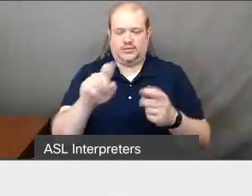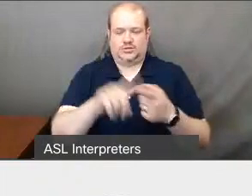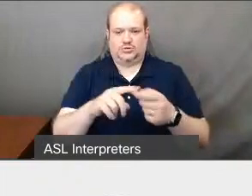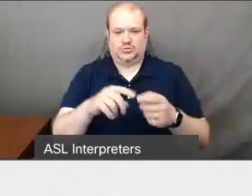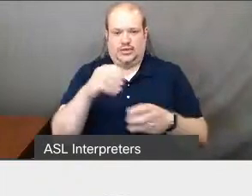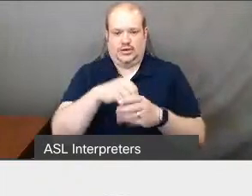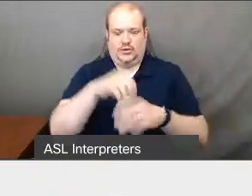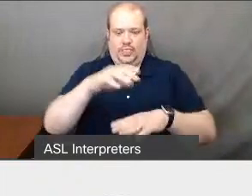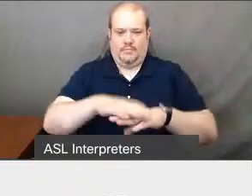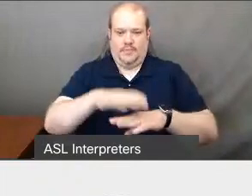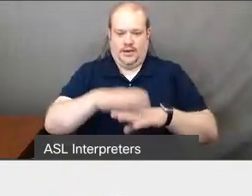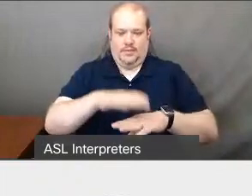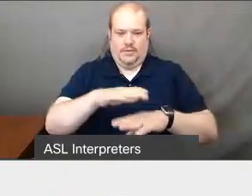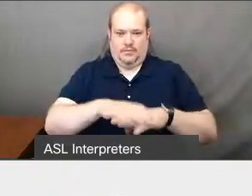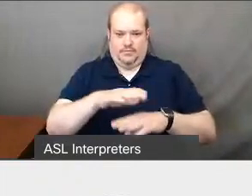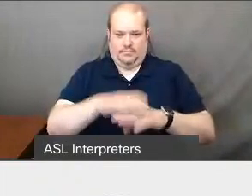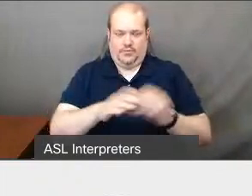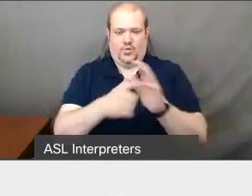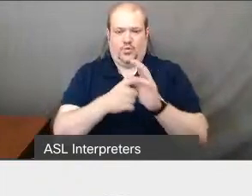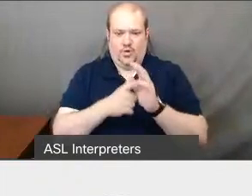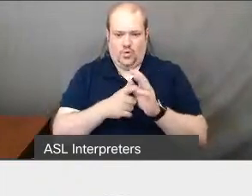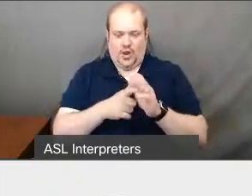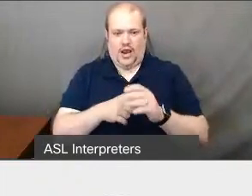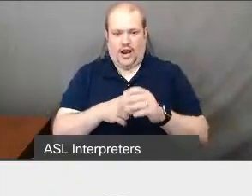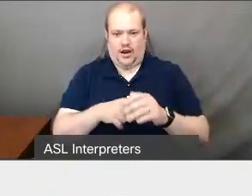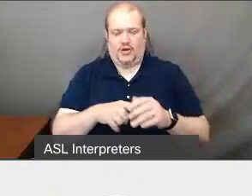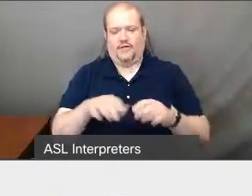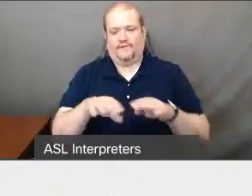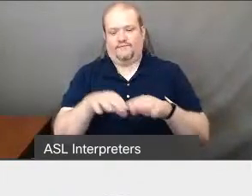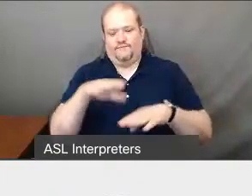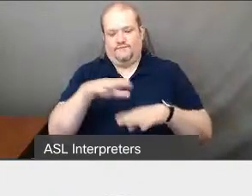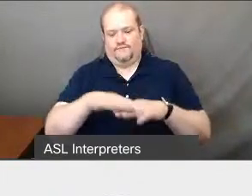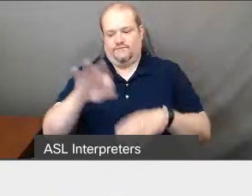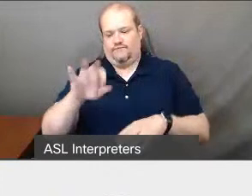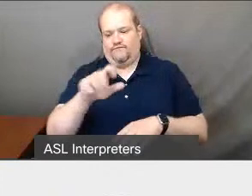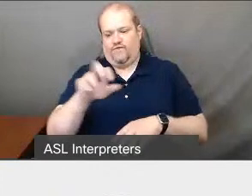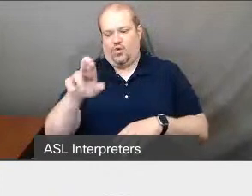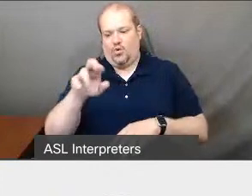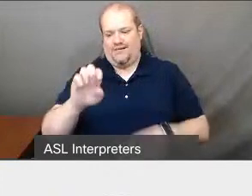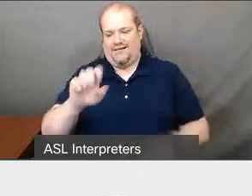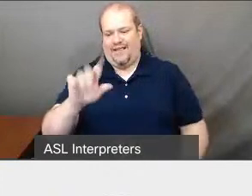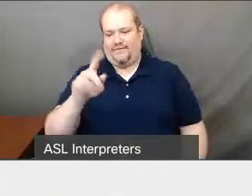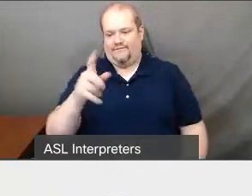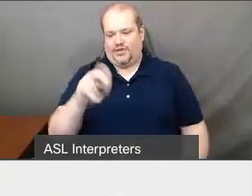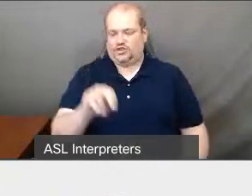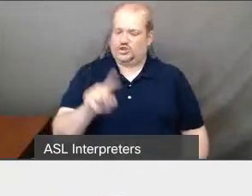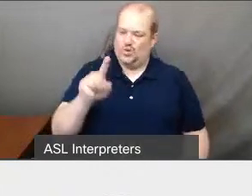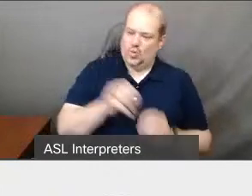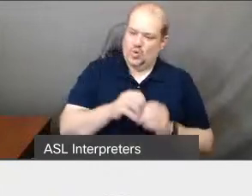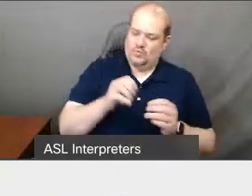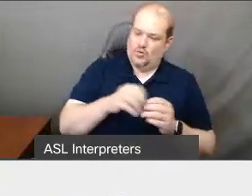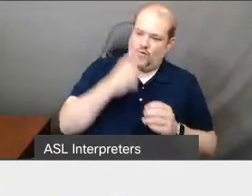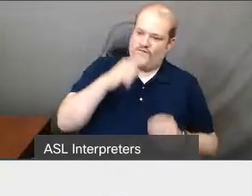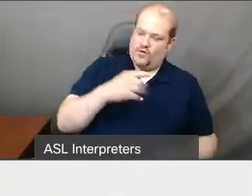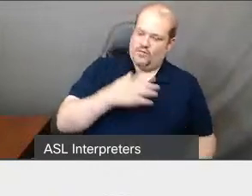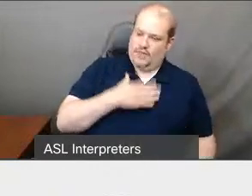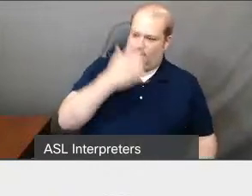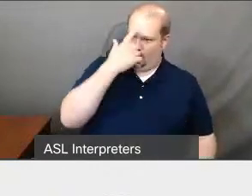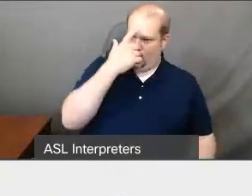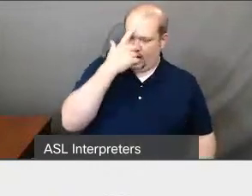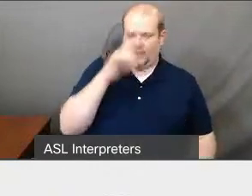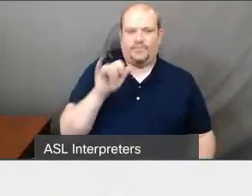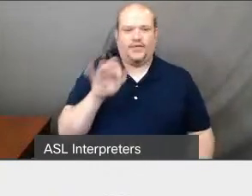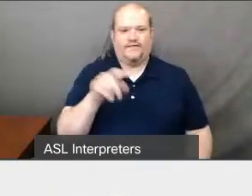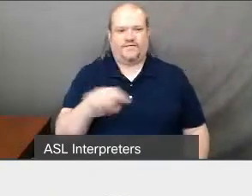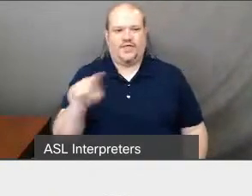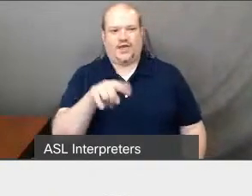to the minimum required finished floor elevation. Okay. And then just one more piece for my brain. If